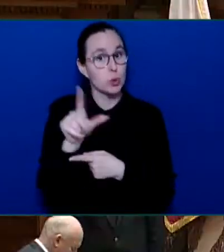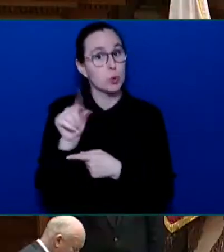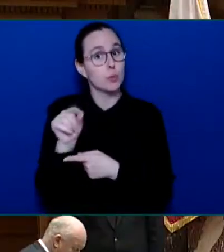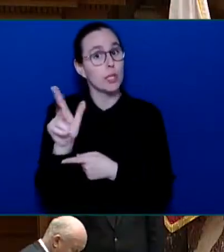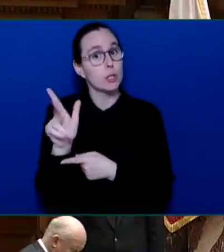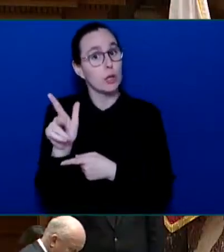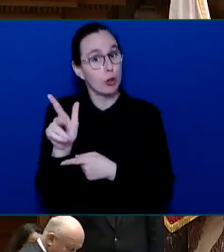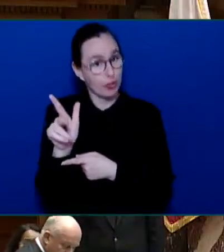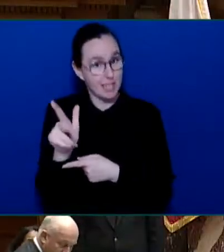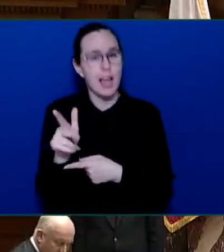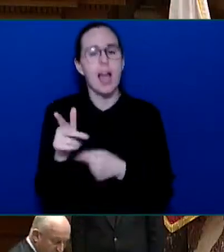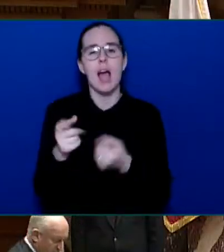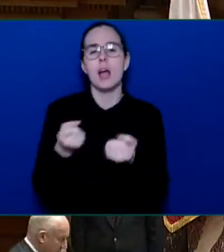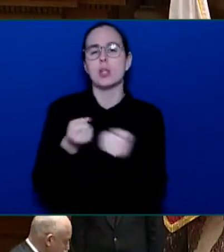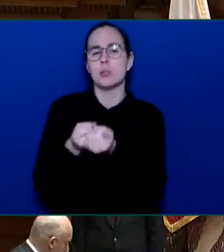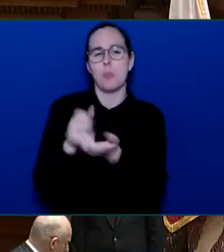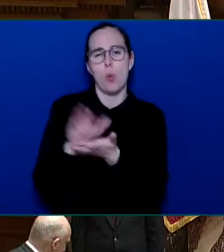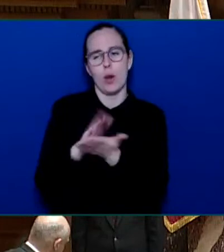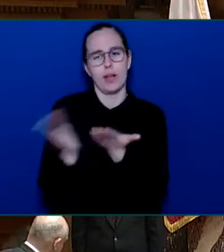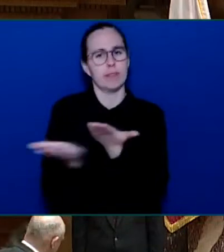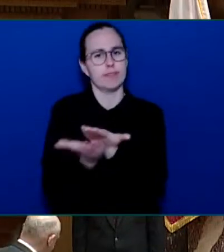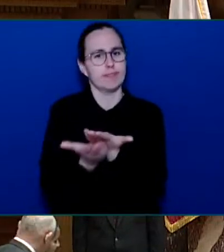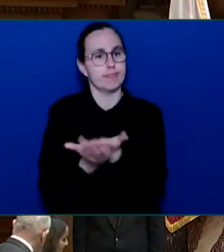Madam Clerk.